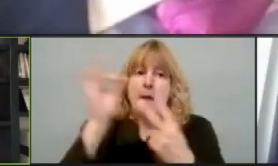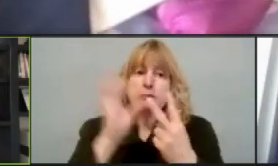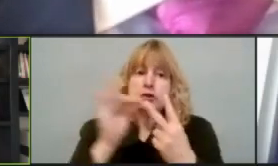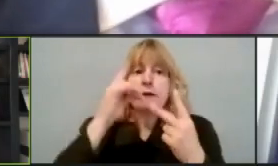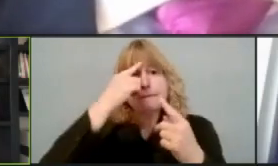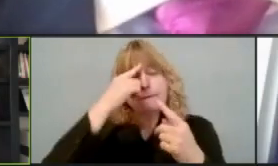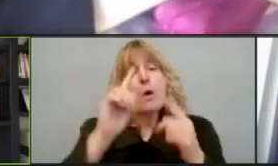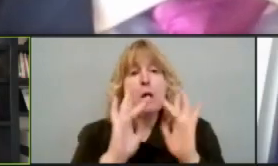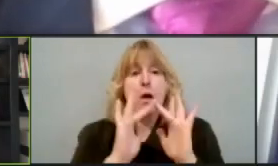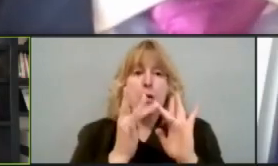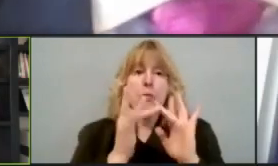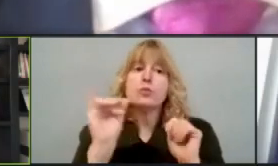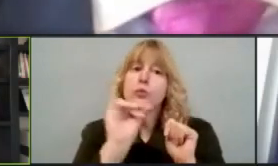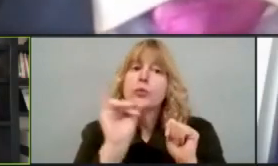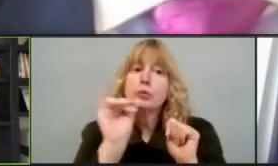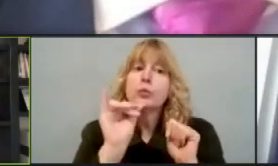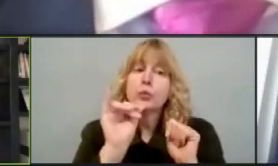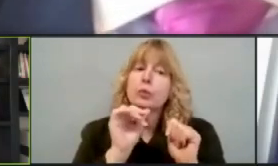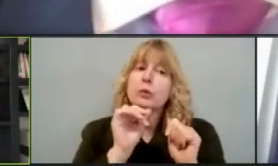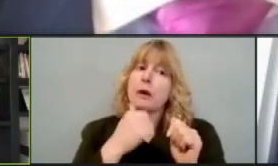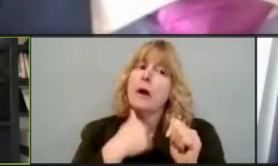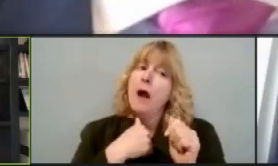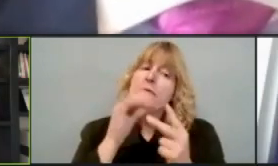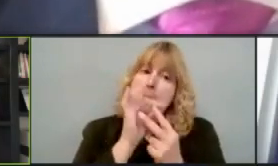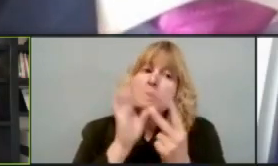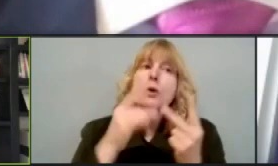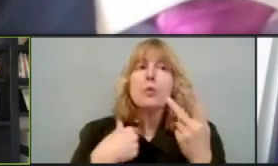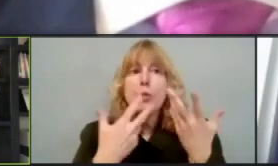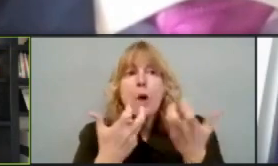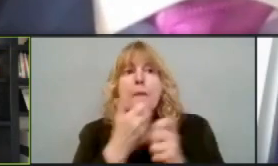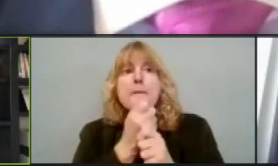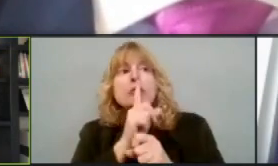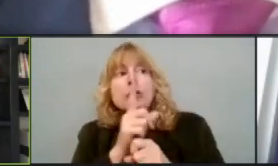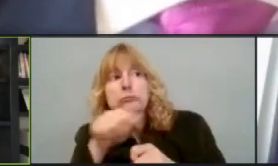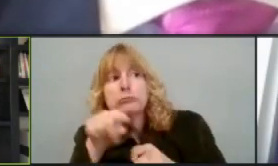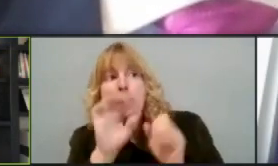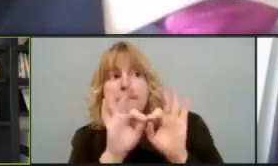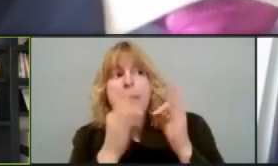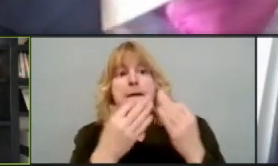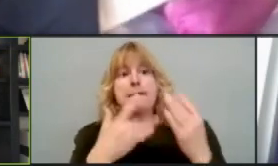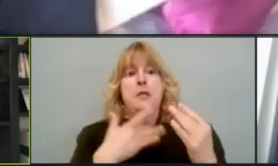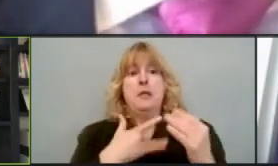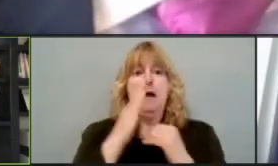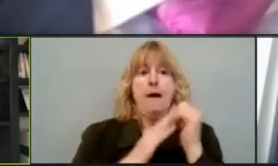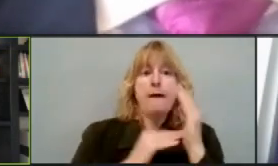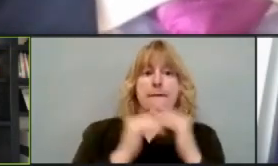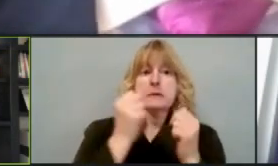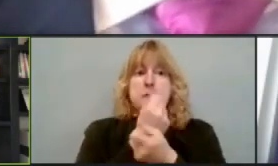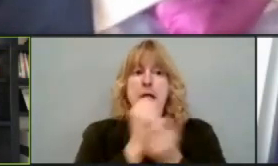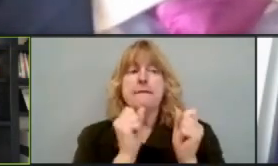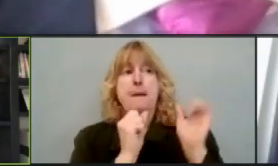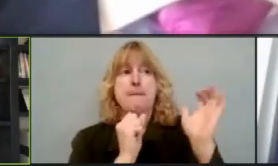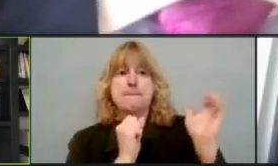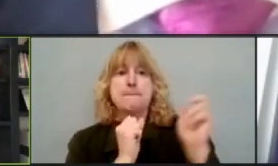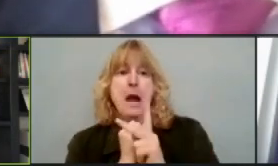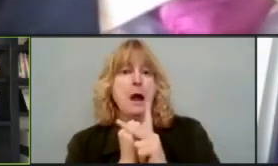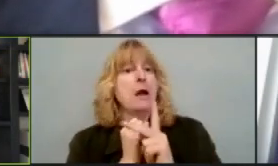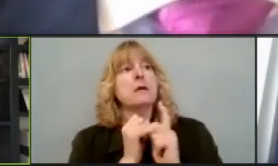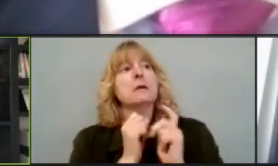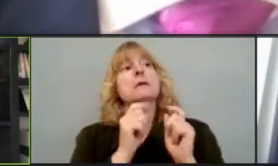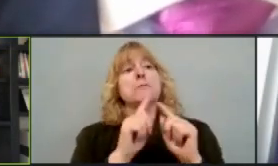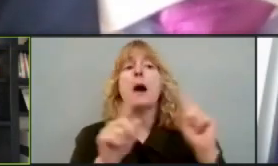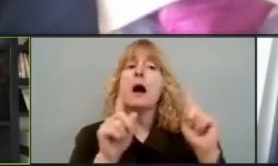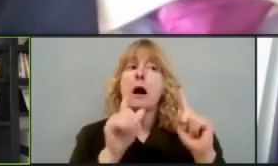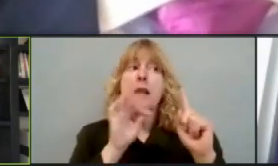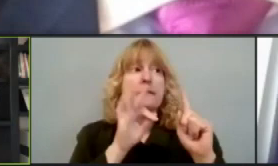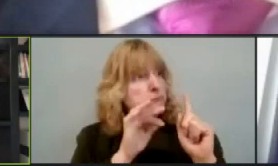as much as possible, our families are feeling comfortable and safe coming back into our buildings. but at the same time, we're prepared. And so one of